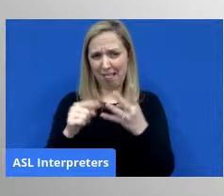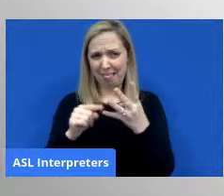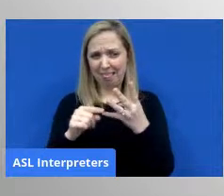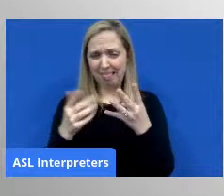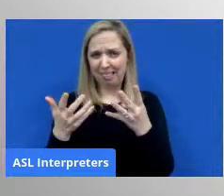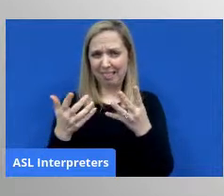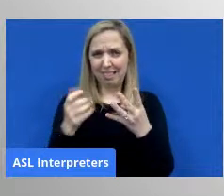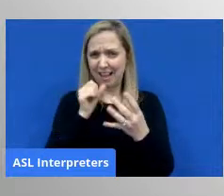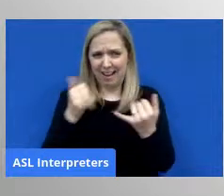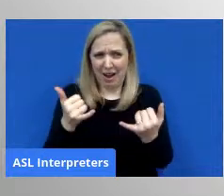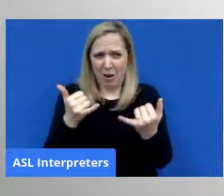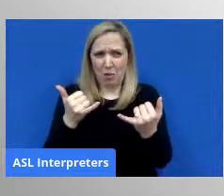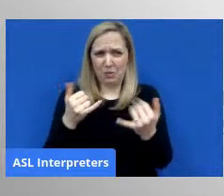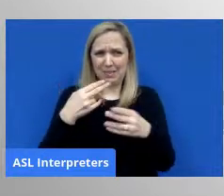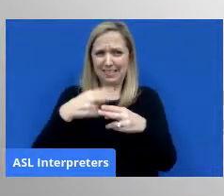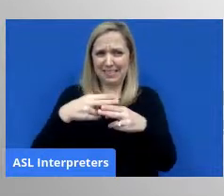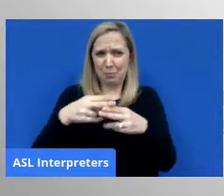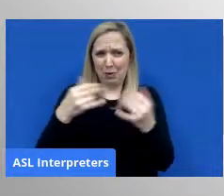Well,